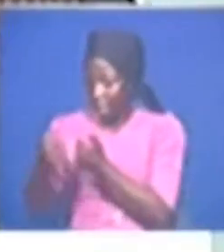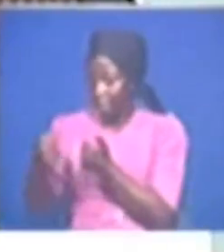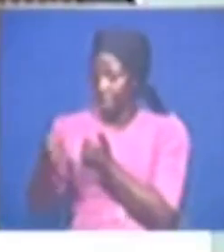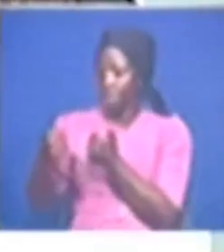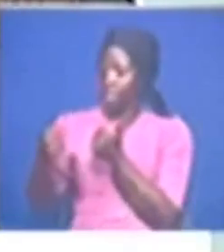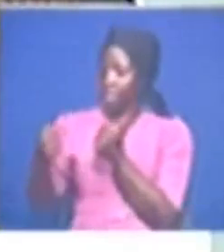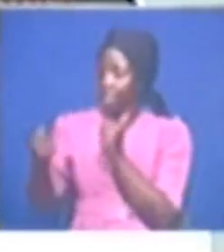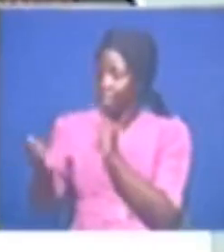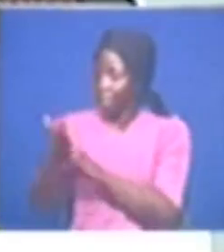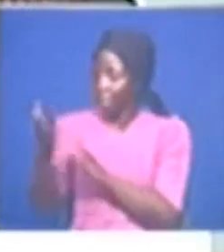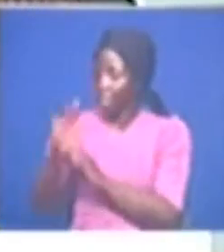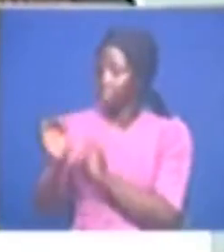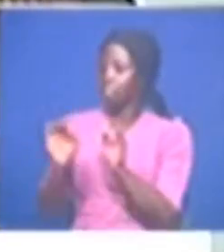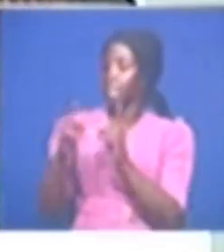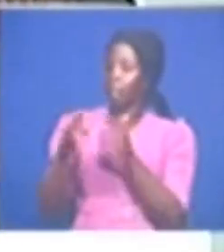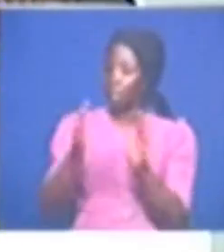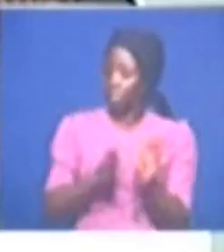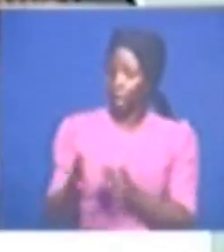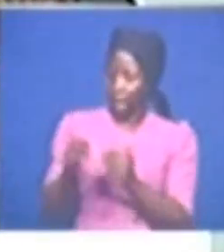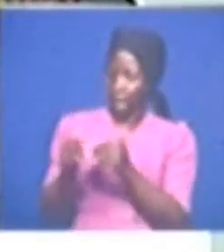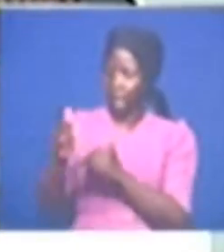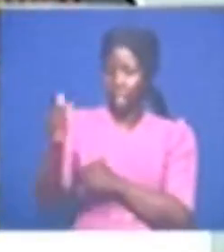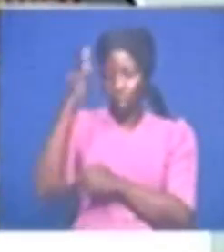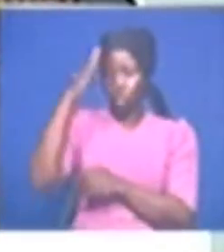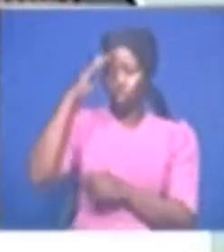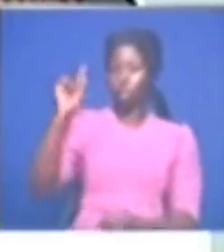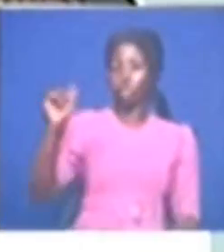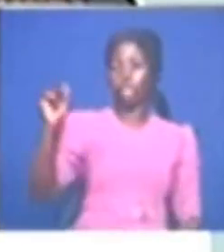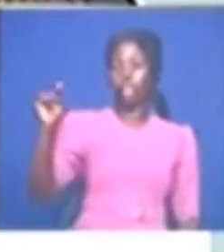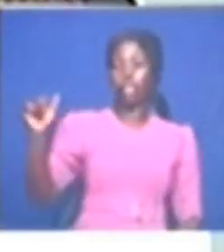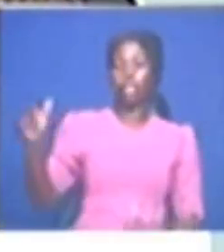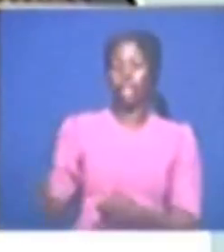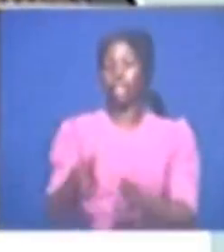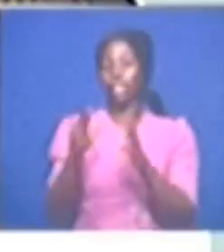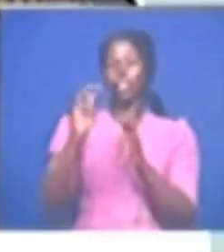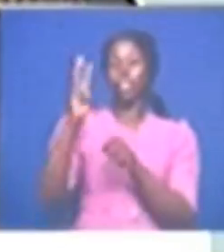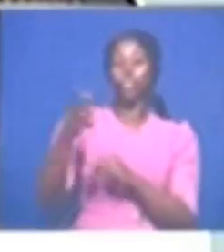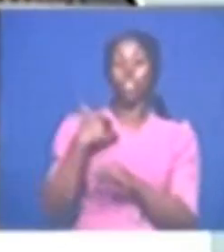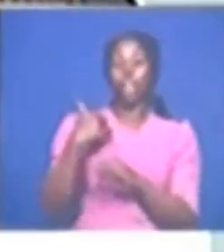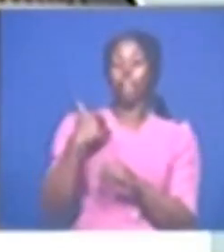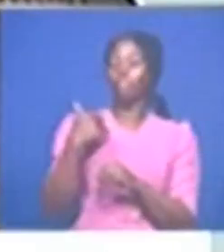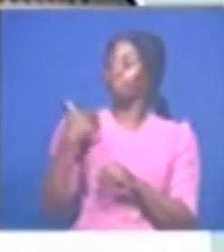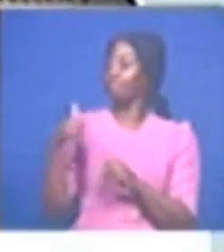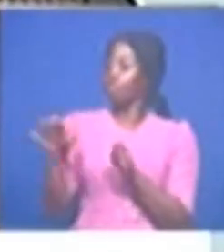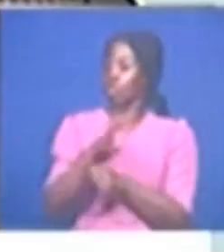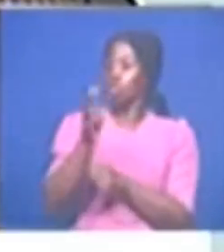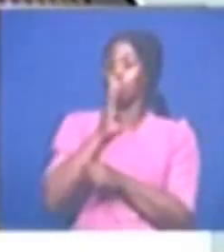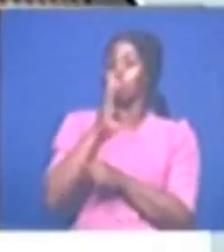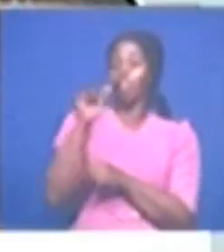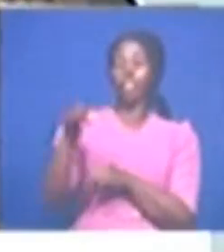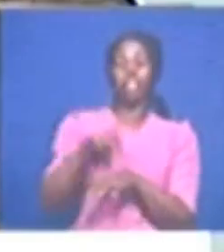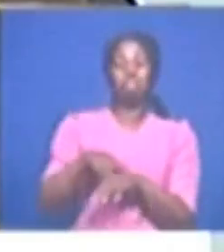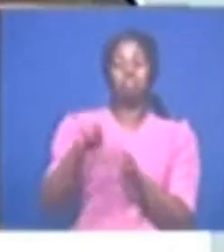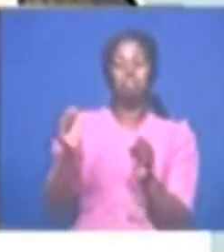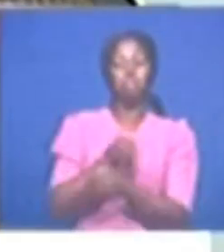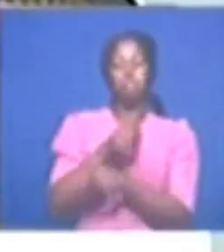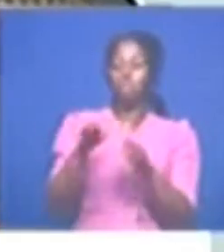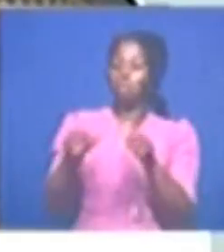know that Tana River will flood at this moment, and we cannot just wait for Tana River to flood. We